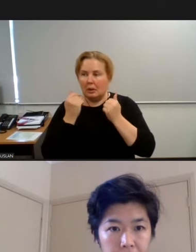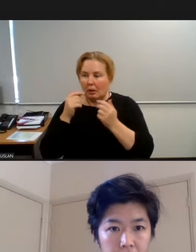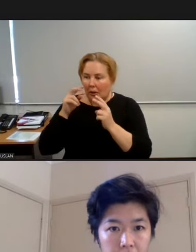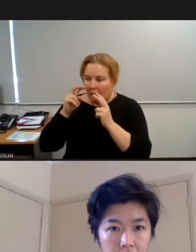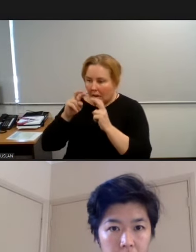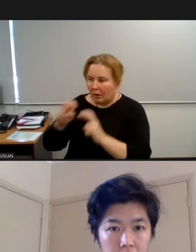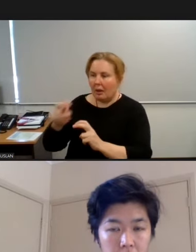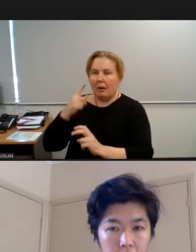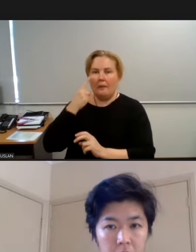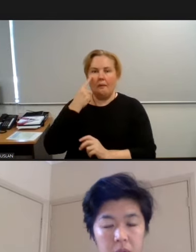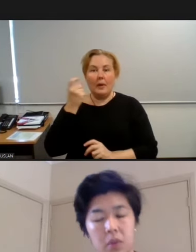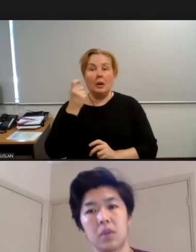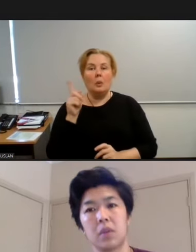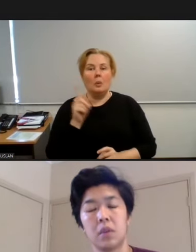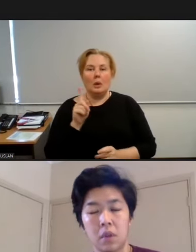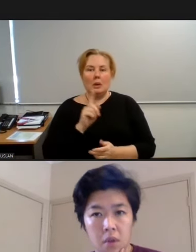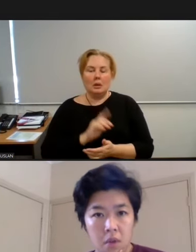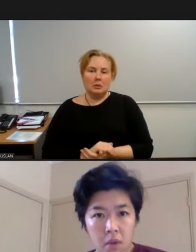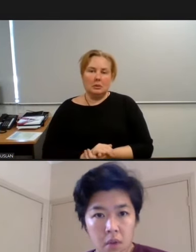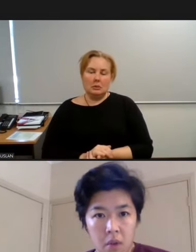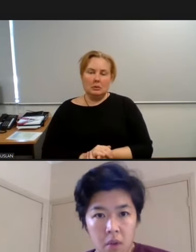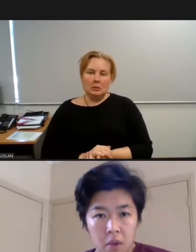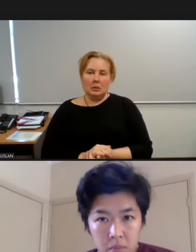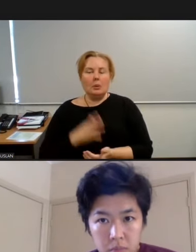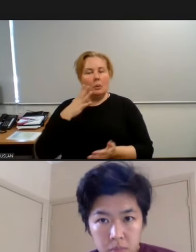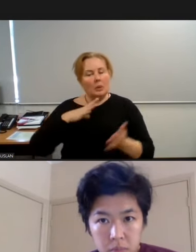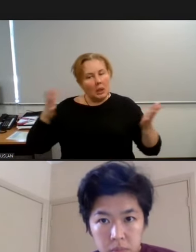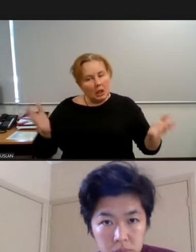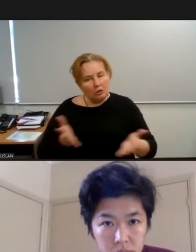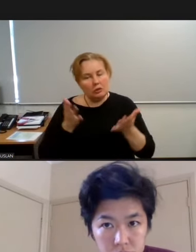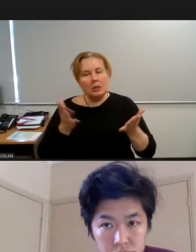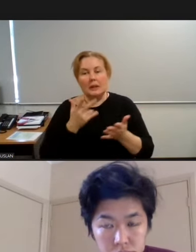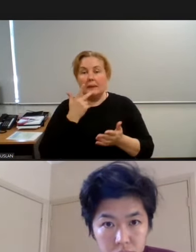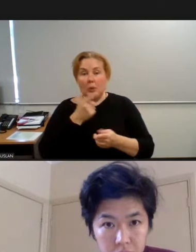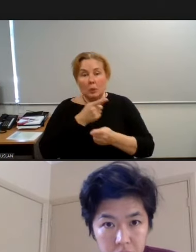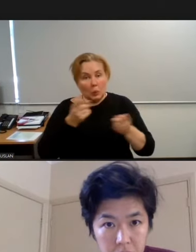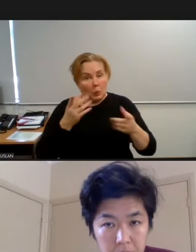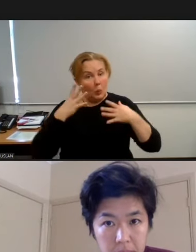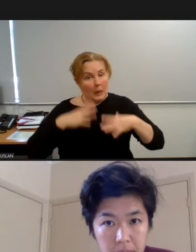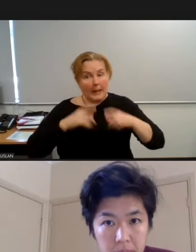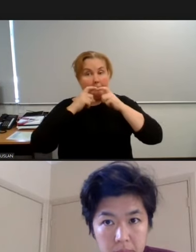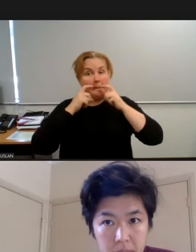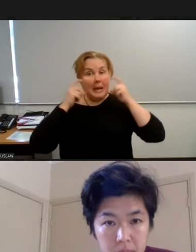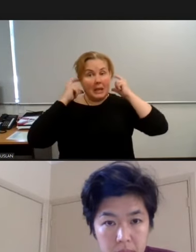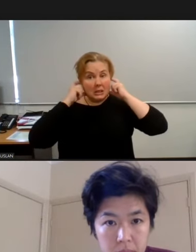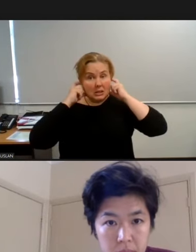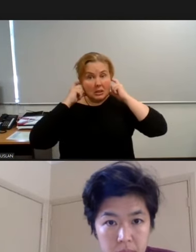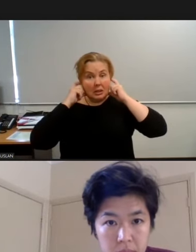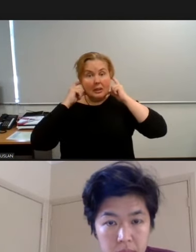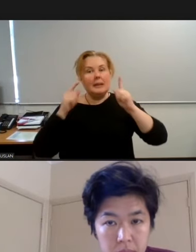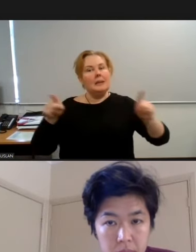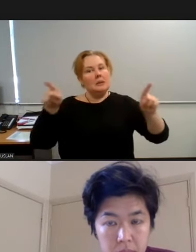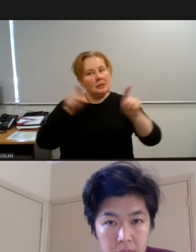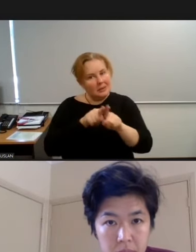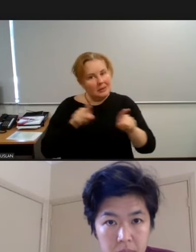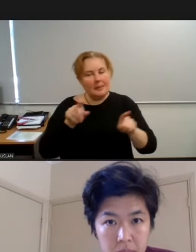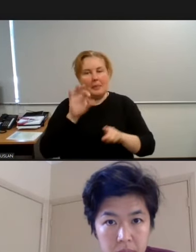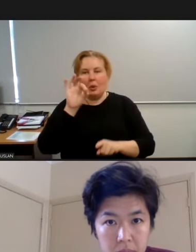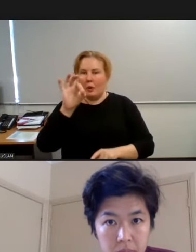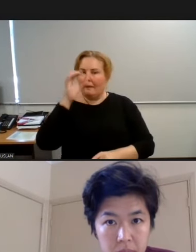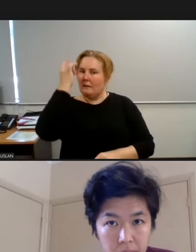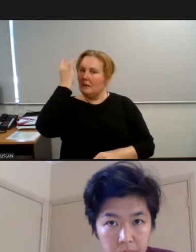So what we want to encourage is, if you are wearing masks, that you also make sure that you don't